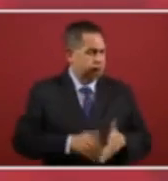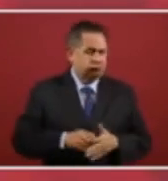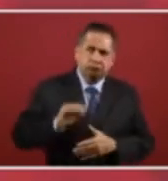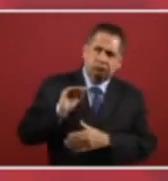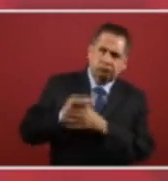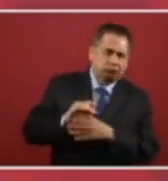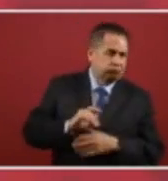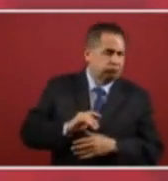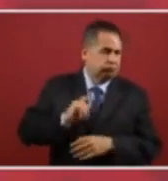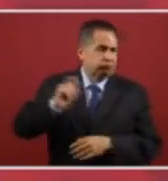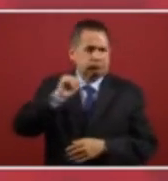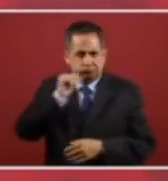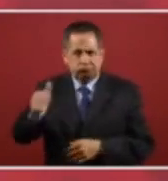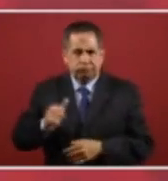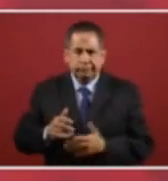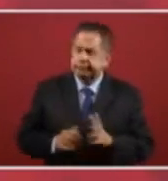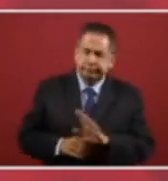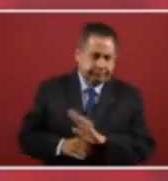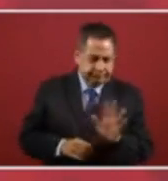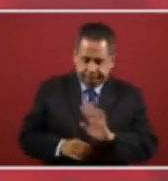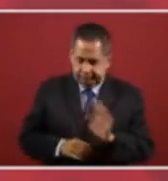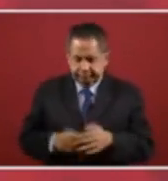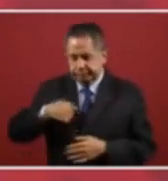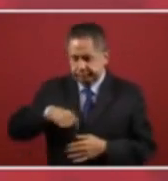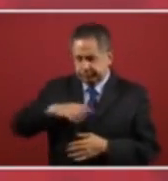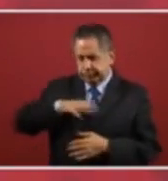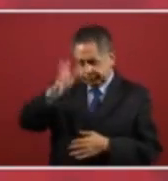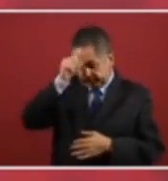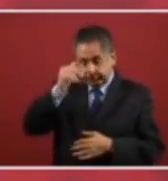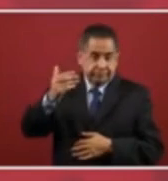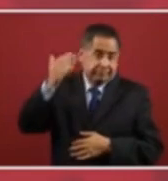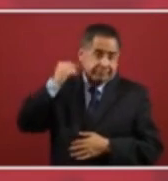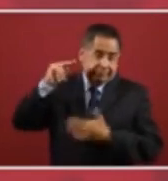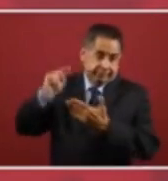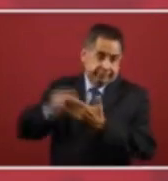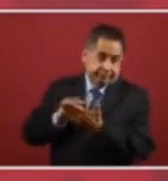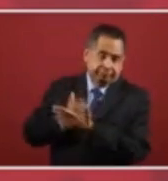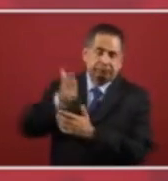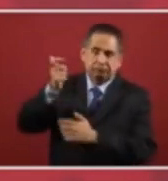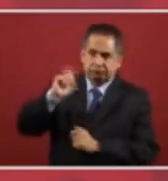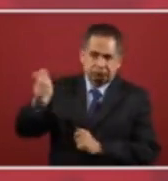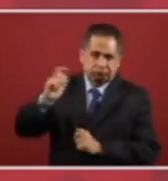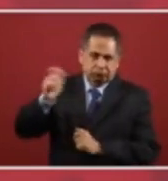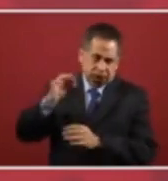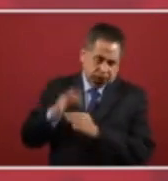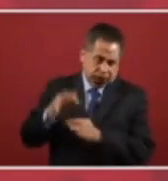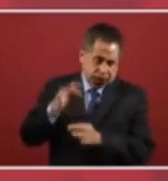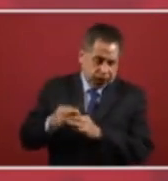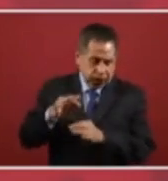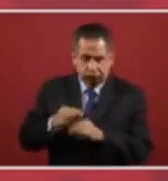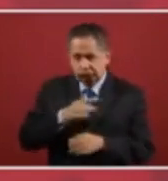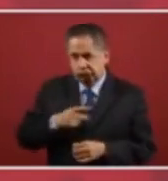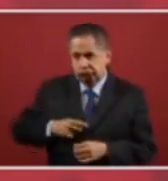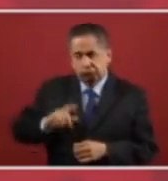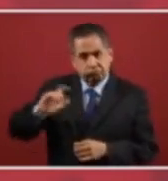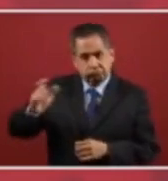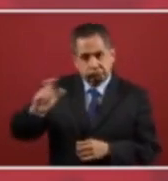unilaterally. We are going to respect all commitments, economical and financial.